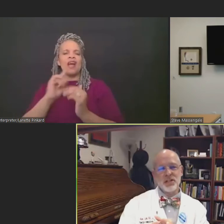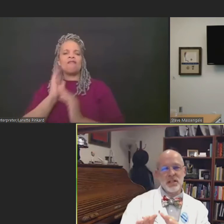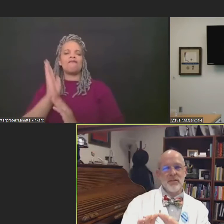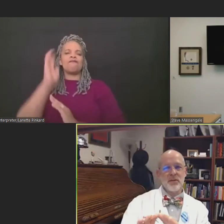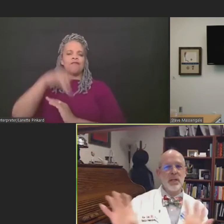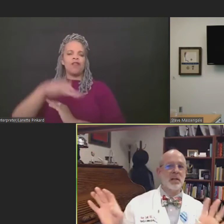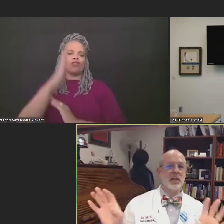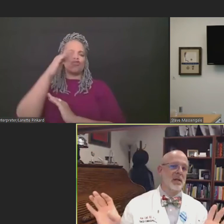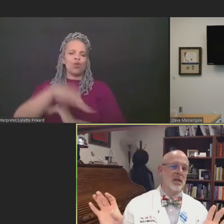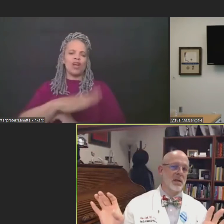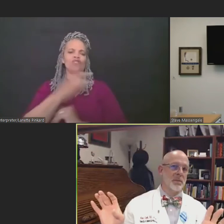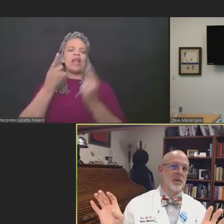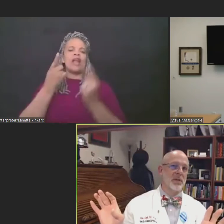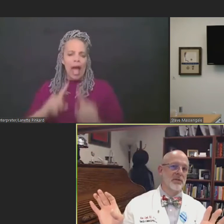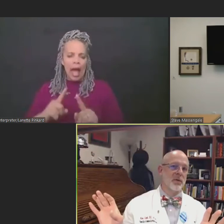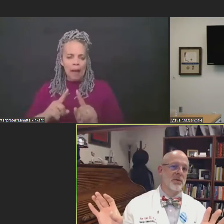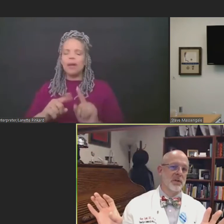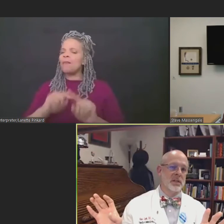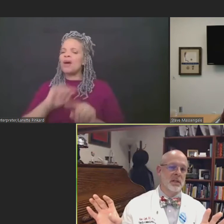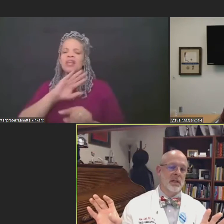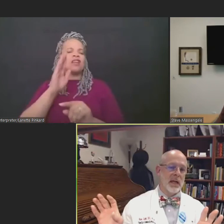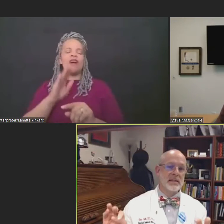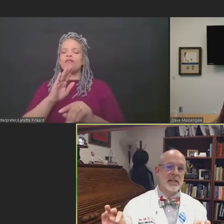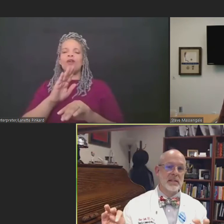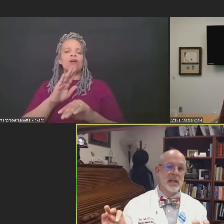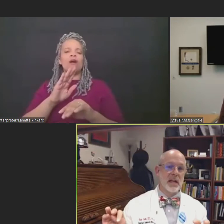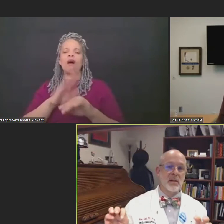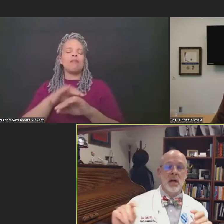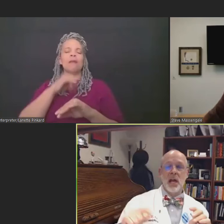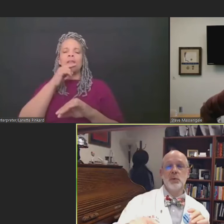It's just never been on the public forefront